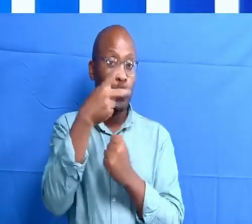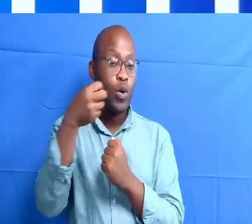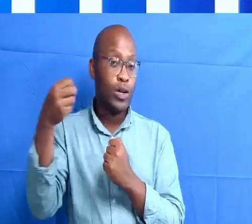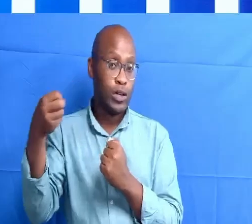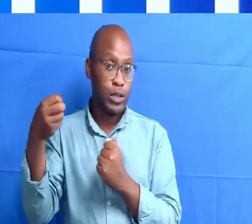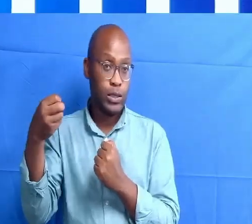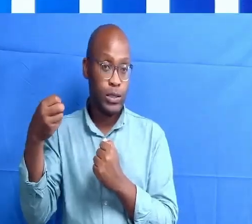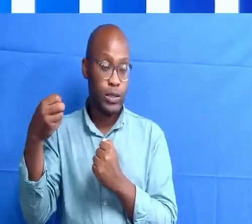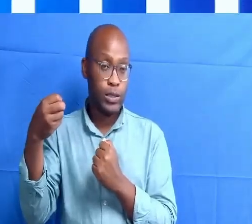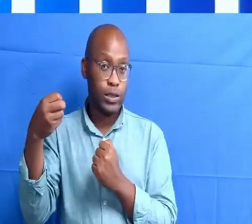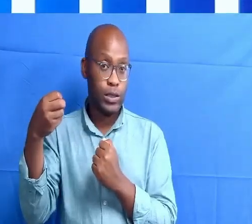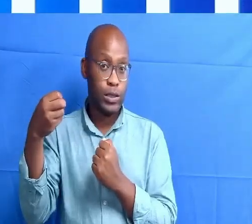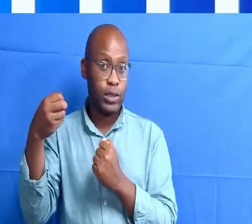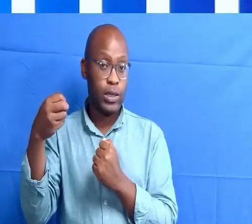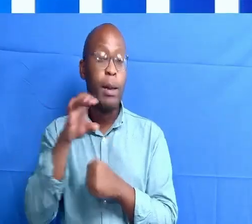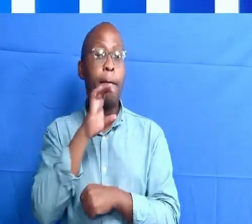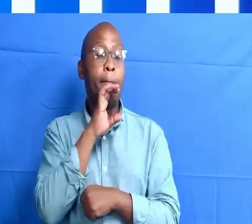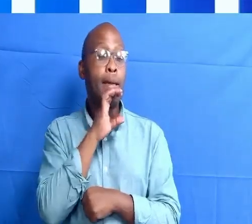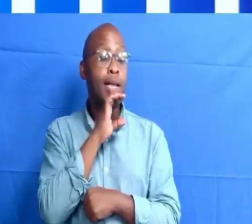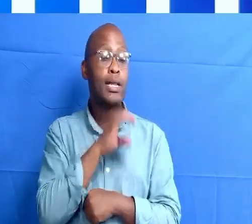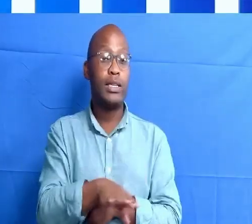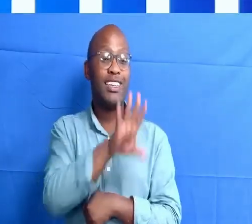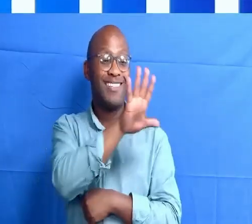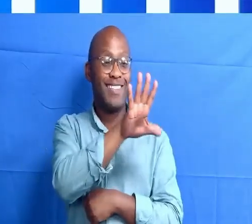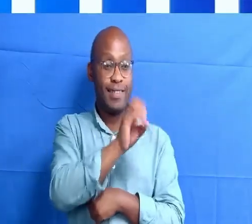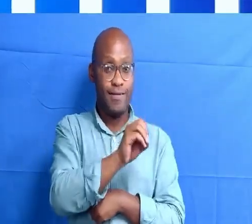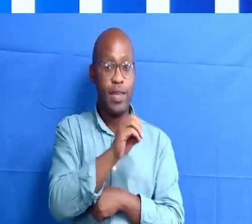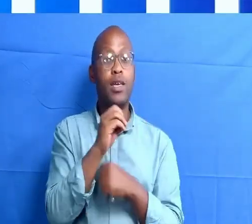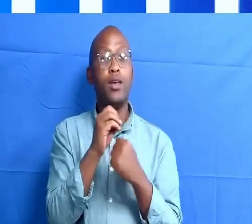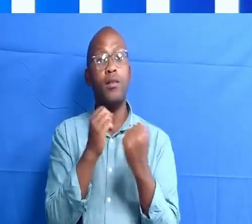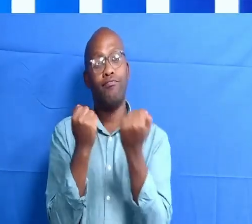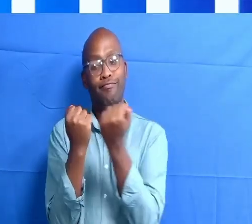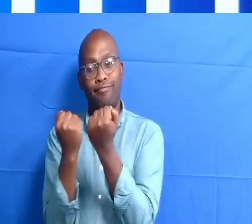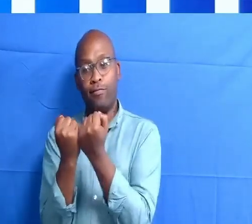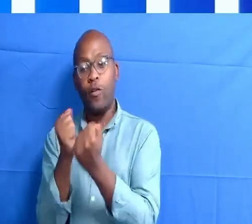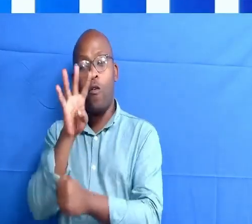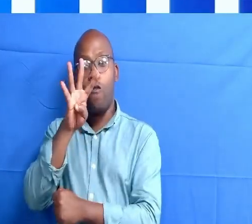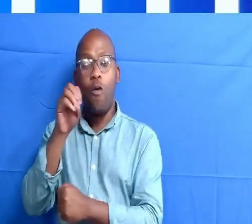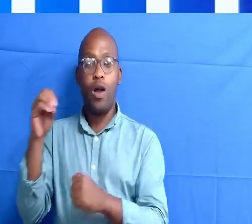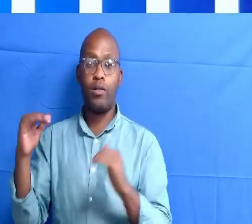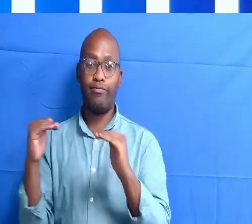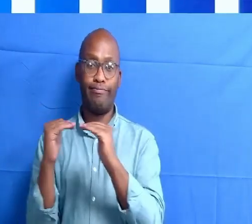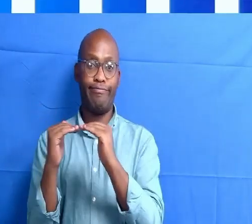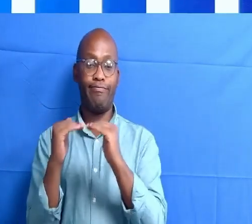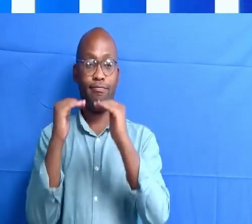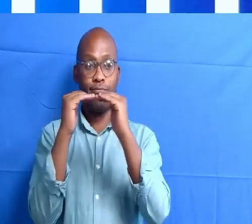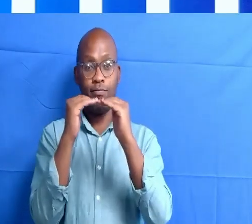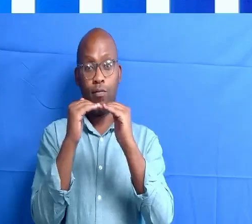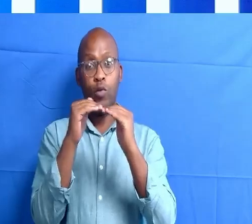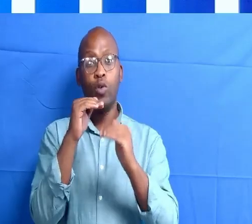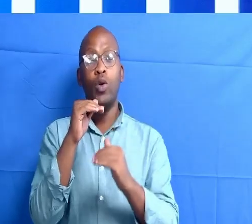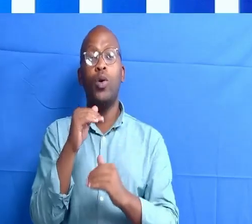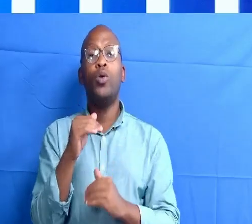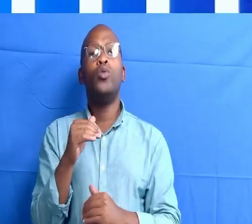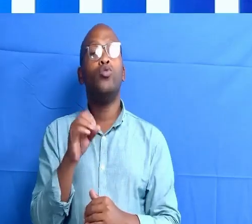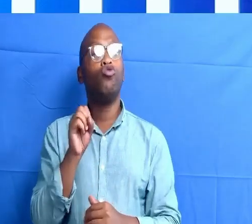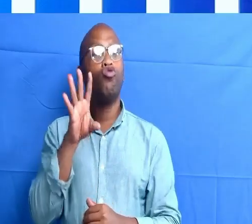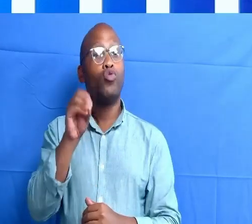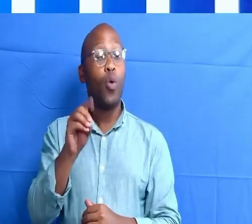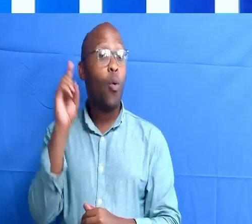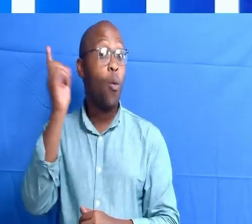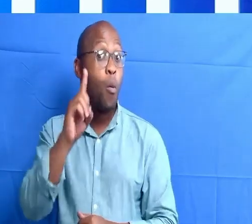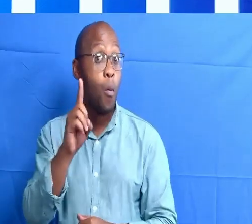200, and then 50 will be equals to 400. Therefore, the actual distance from there will